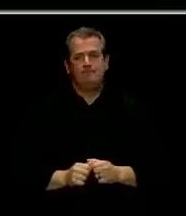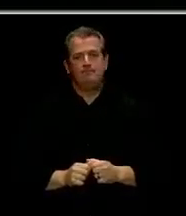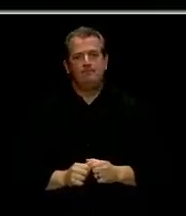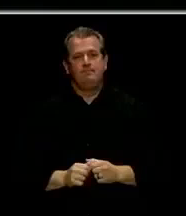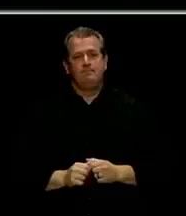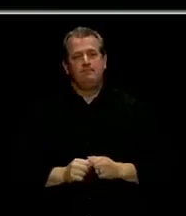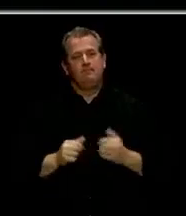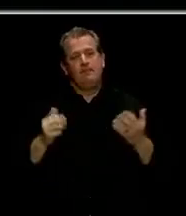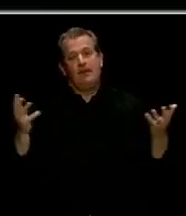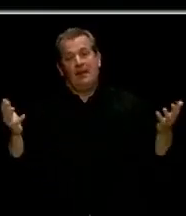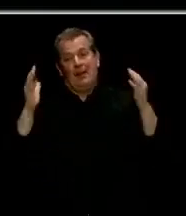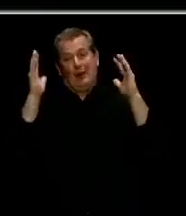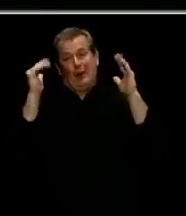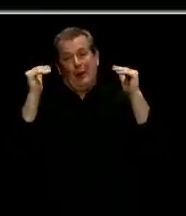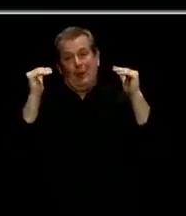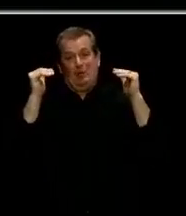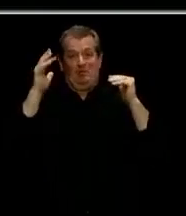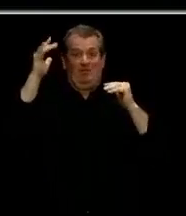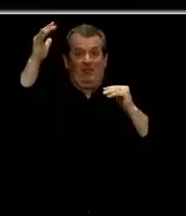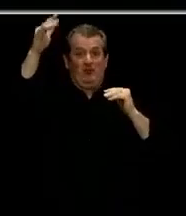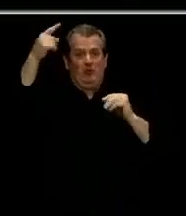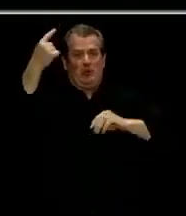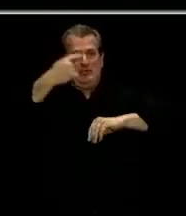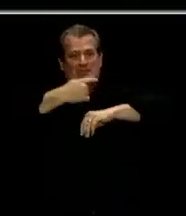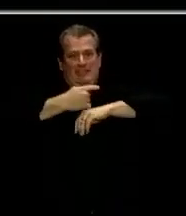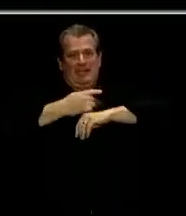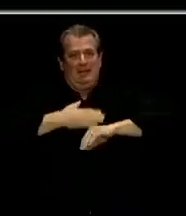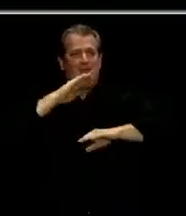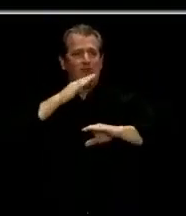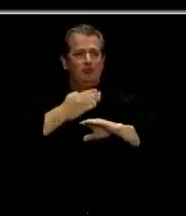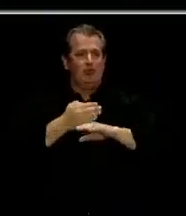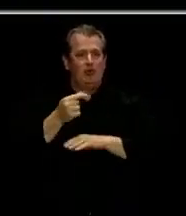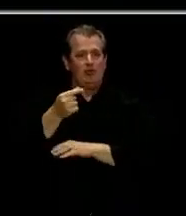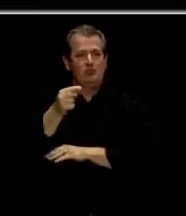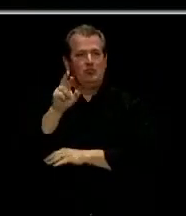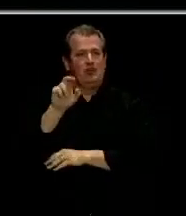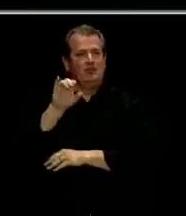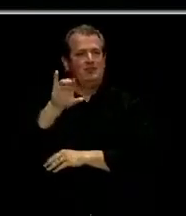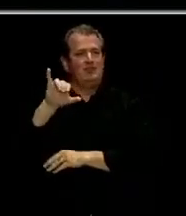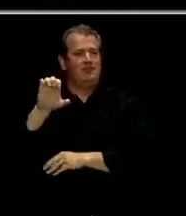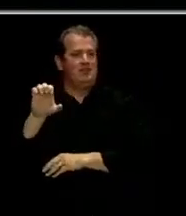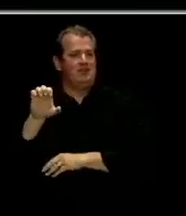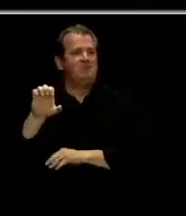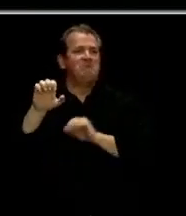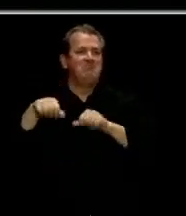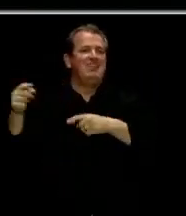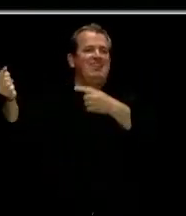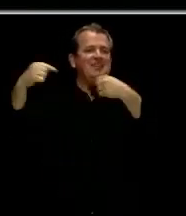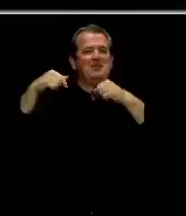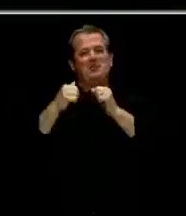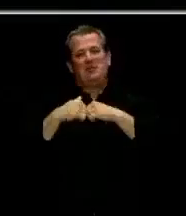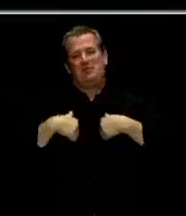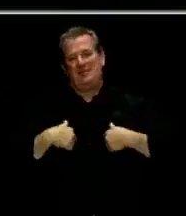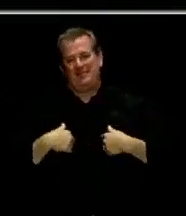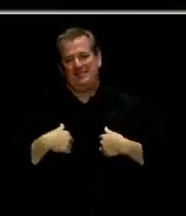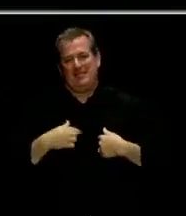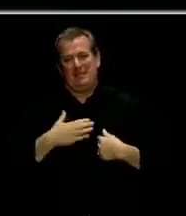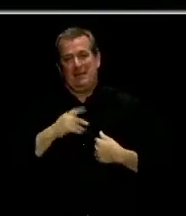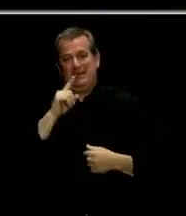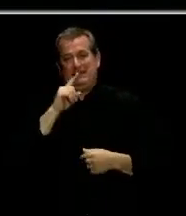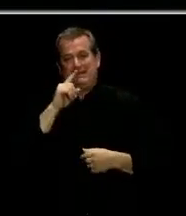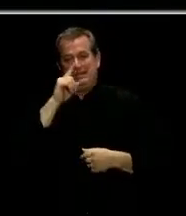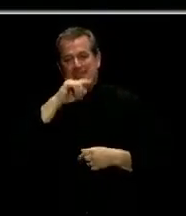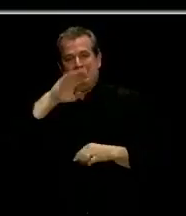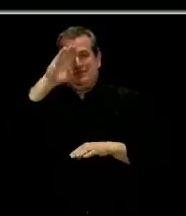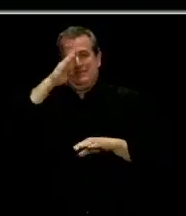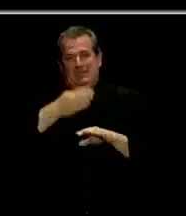And I hope someday that my daughter Gracie is grown up and she's able to attend this event. And my stepson